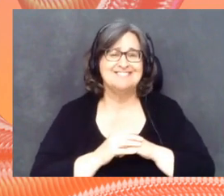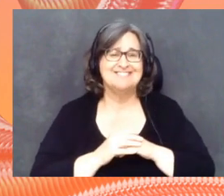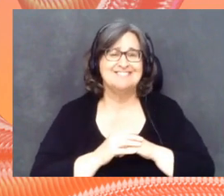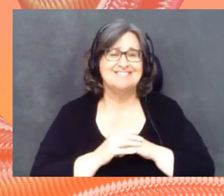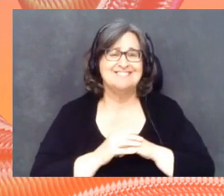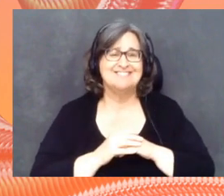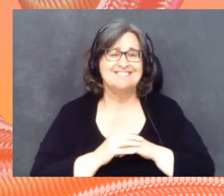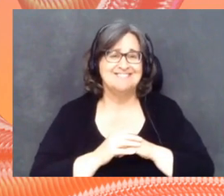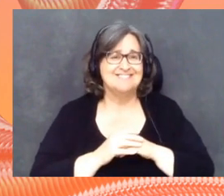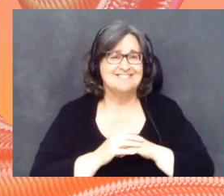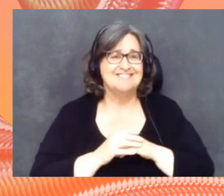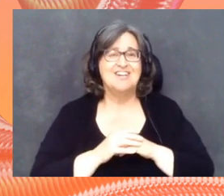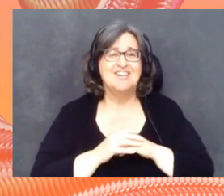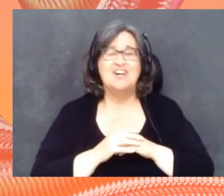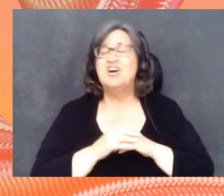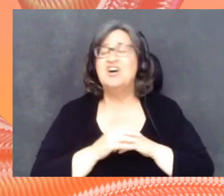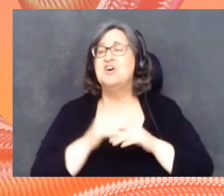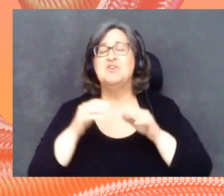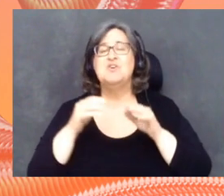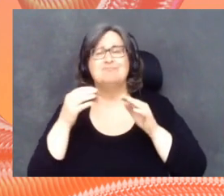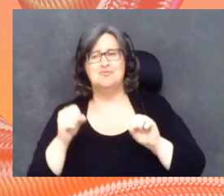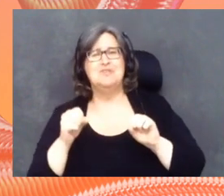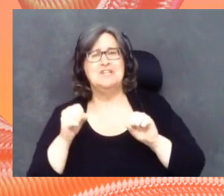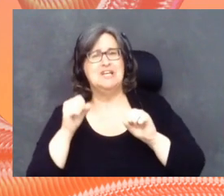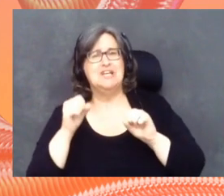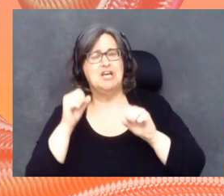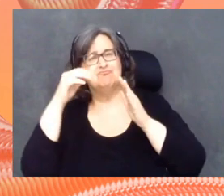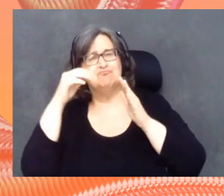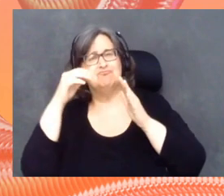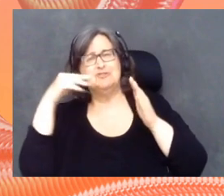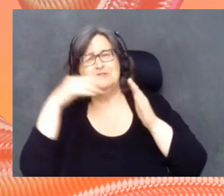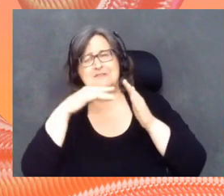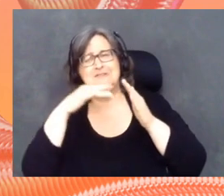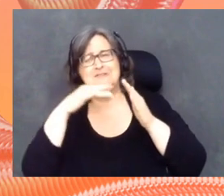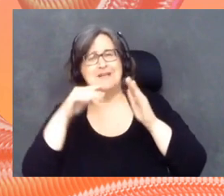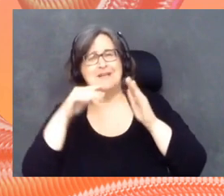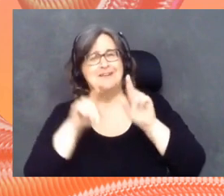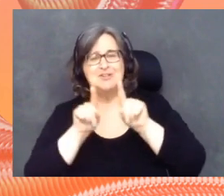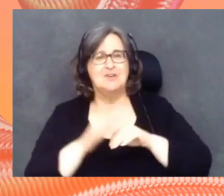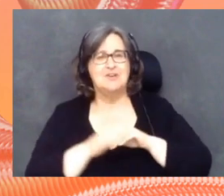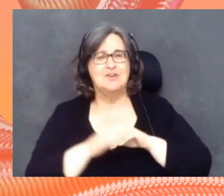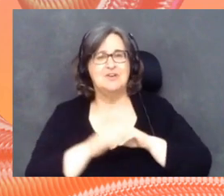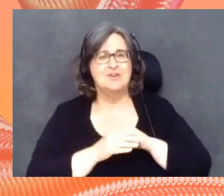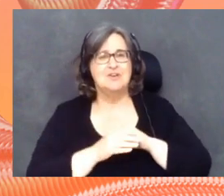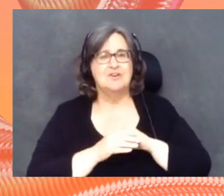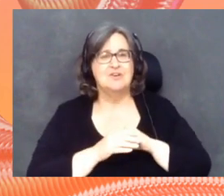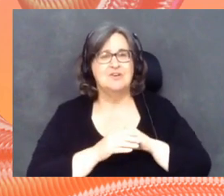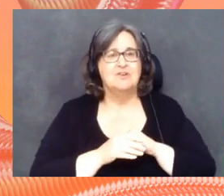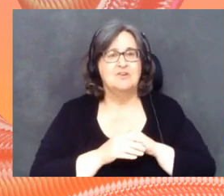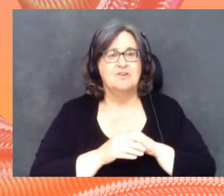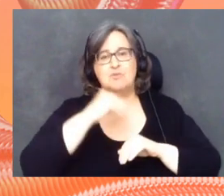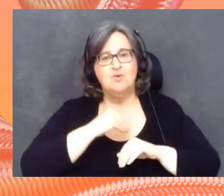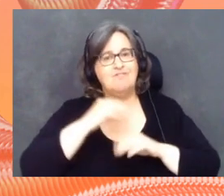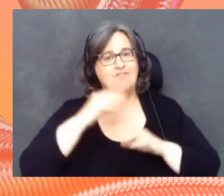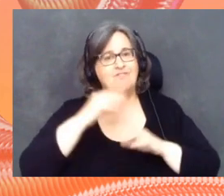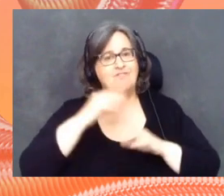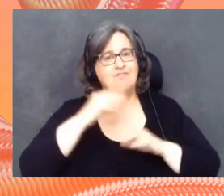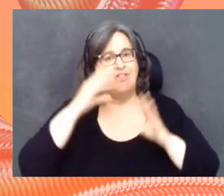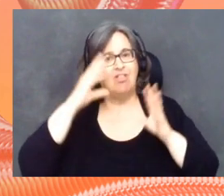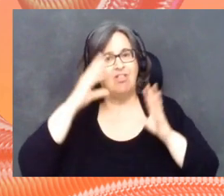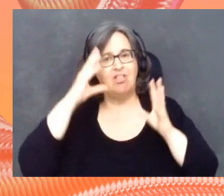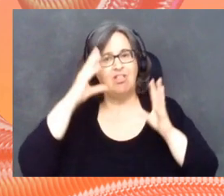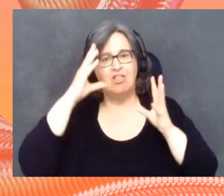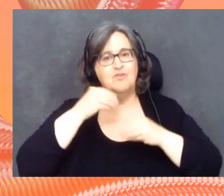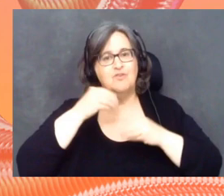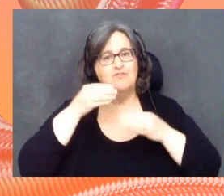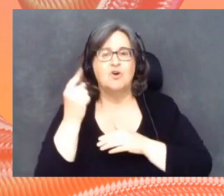Designed by the stars. Thank you for that. That does feel, it's a really beautiful way to also